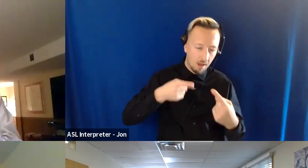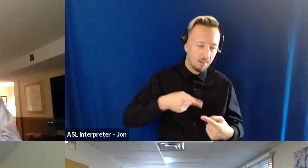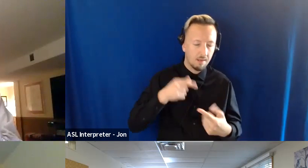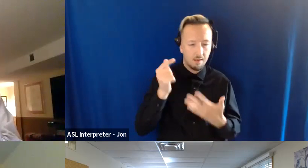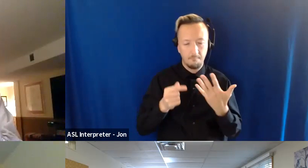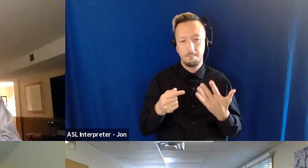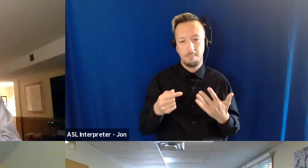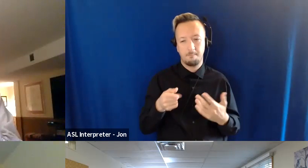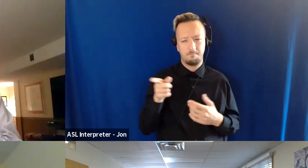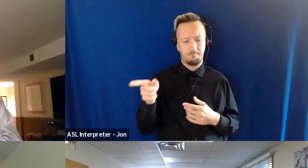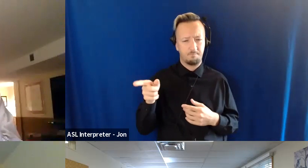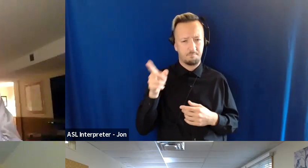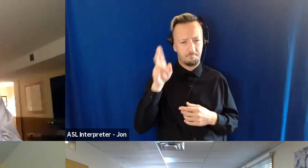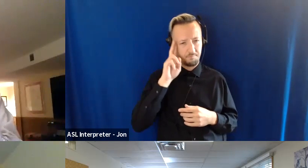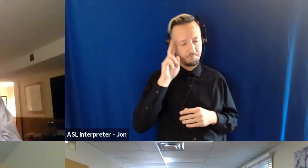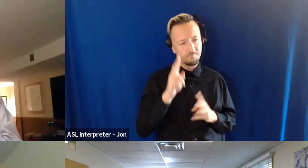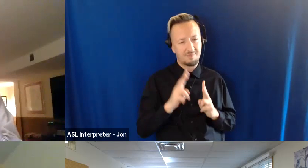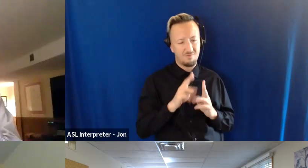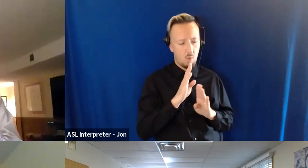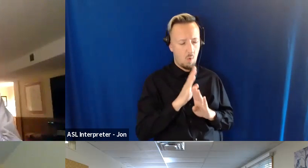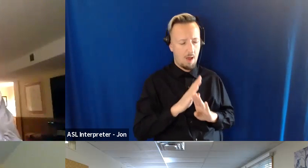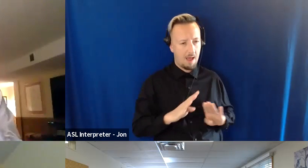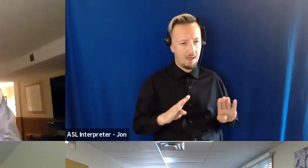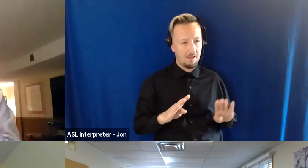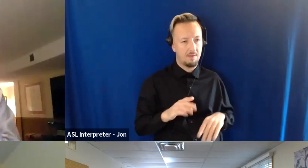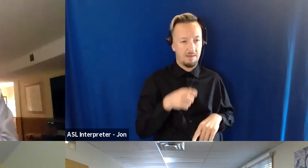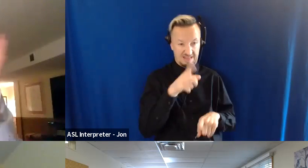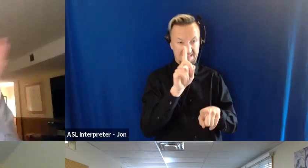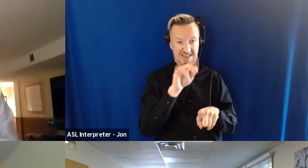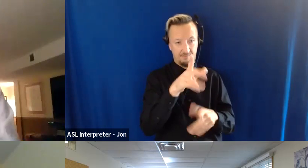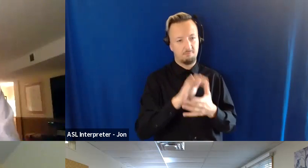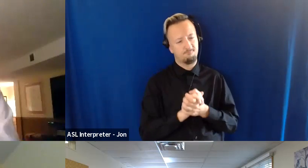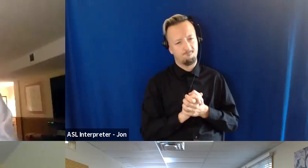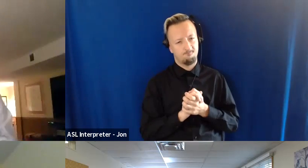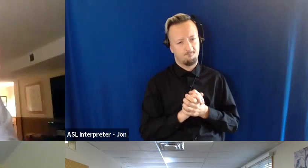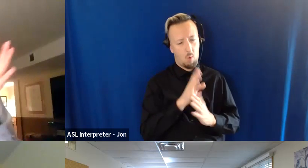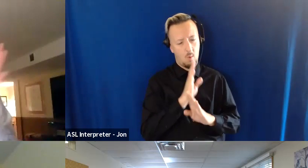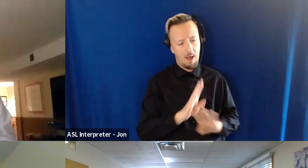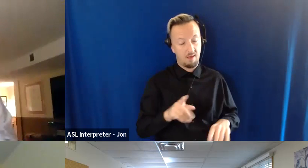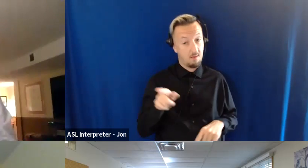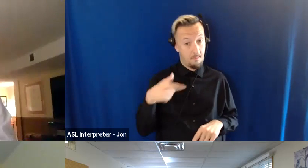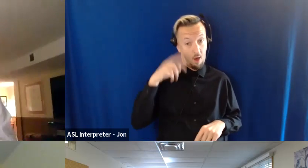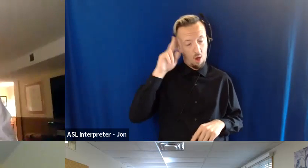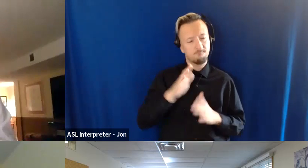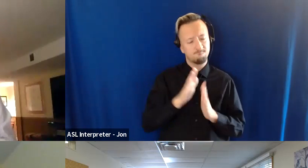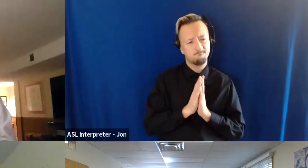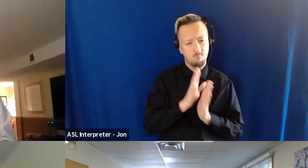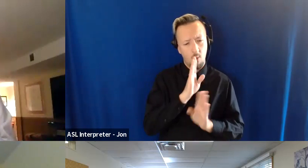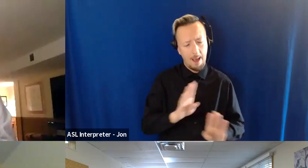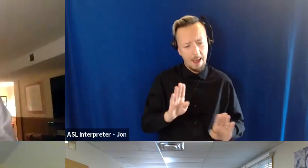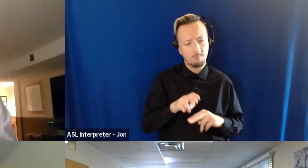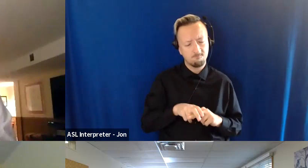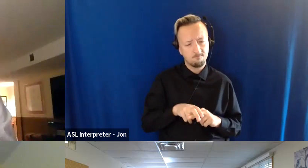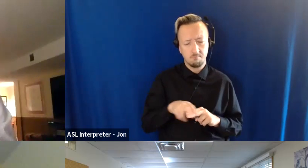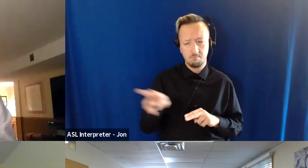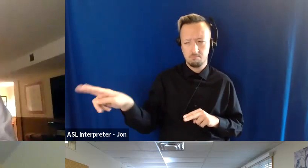he was a very quiet and gentle man, kind of sitting just like you are right now, David, and he looks at me, and he says very quietly,